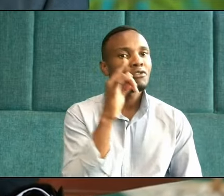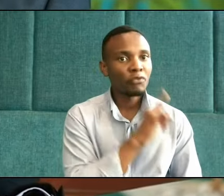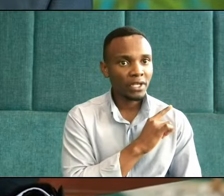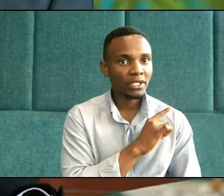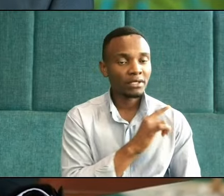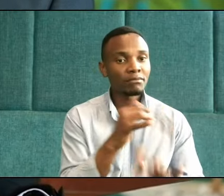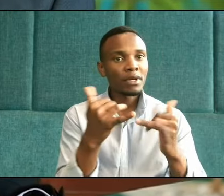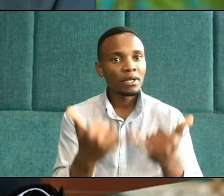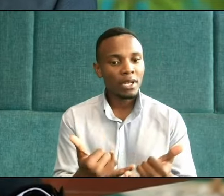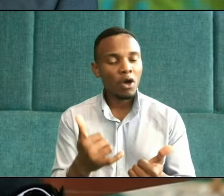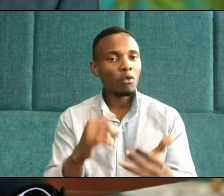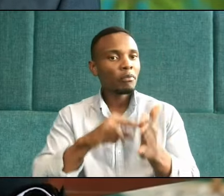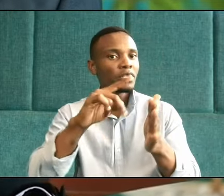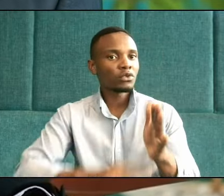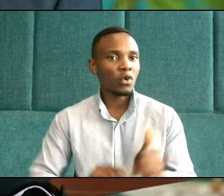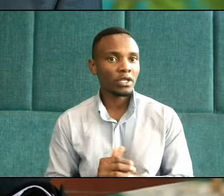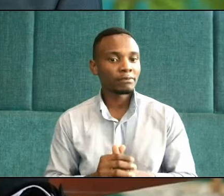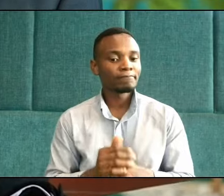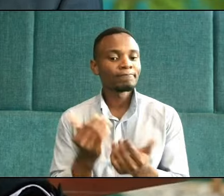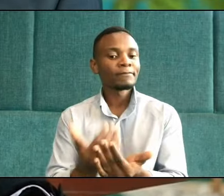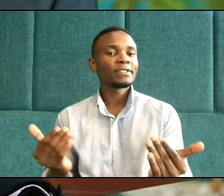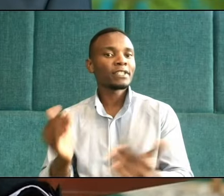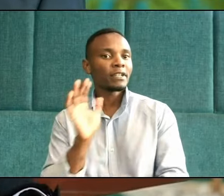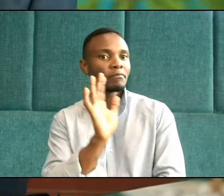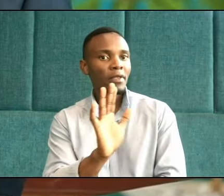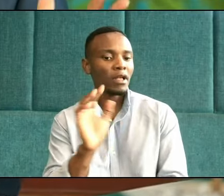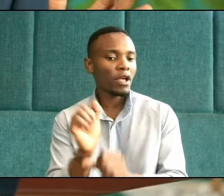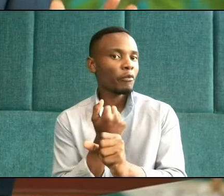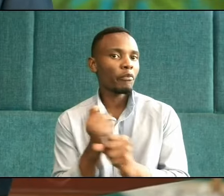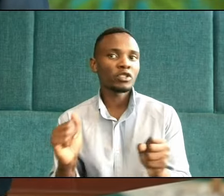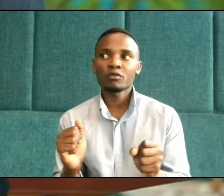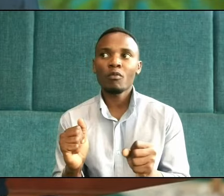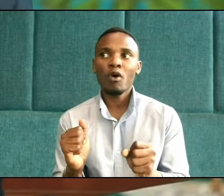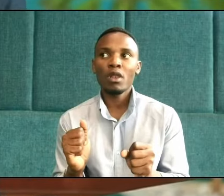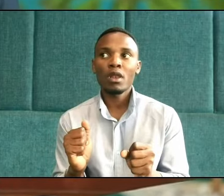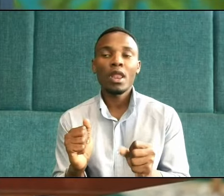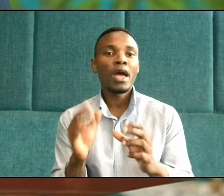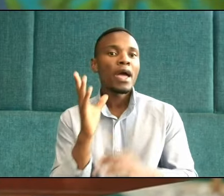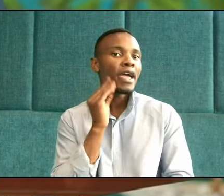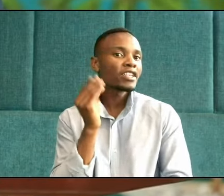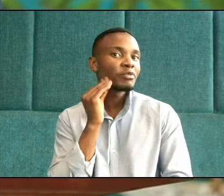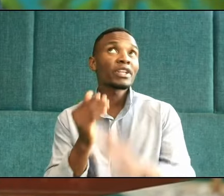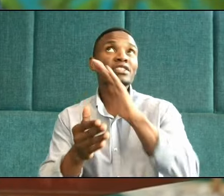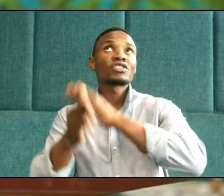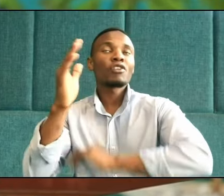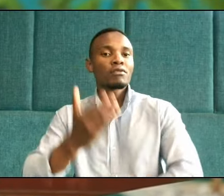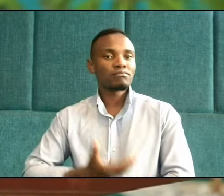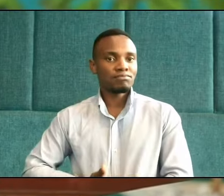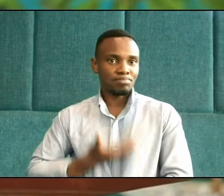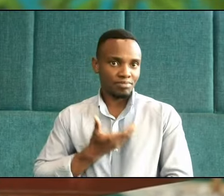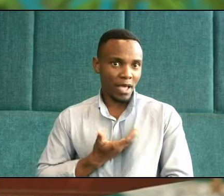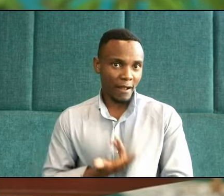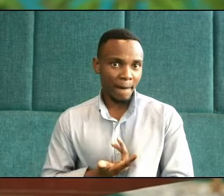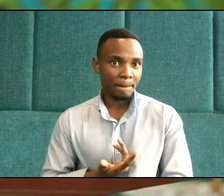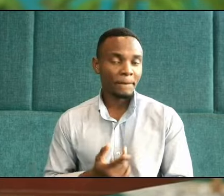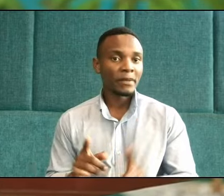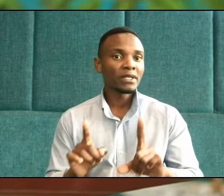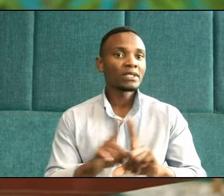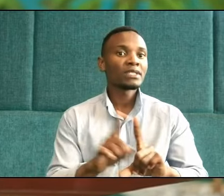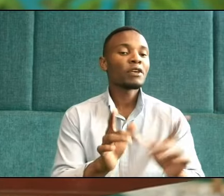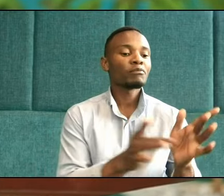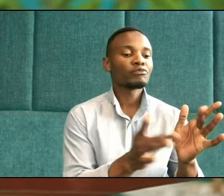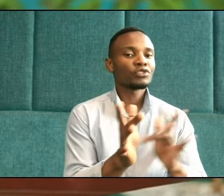no longer have to face God's wrath. Also, much more, Christ gave the gift of the Holy Spirit